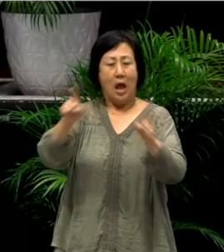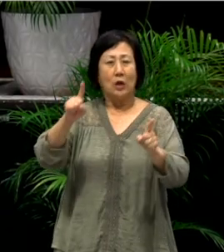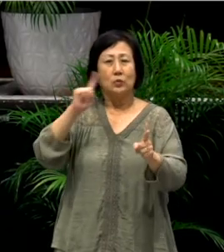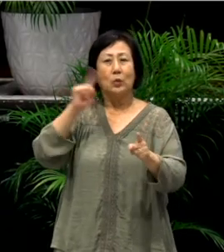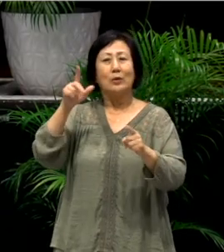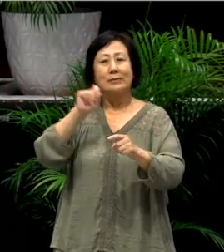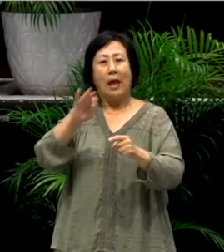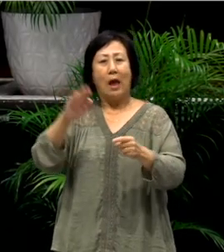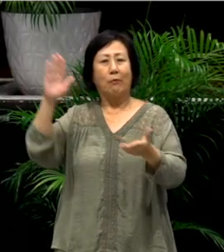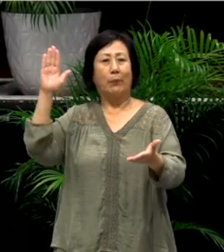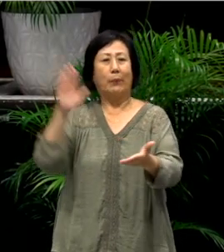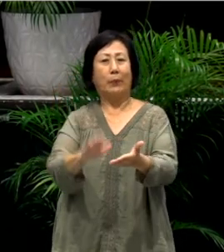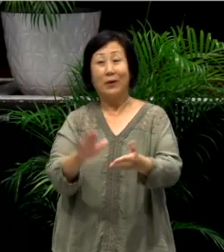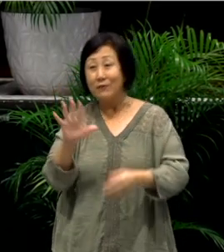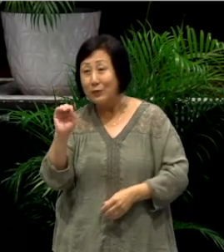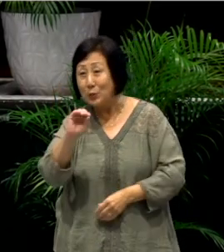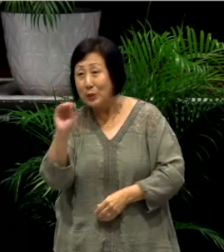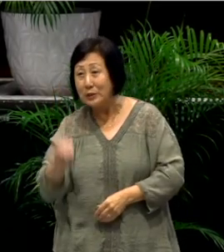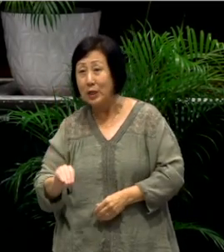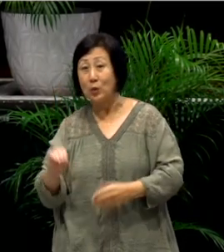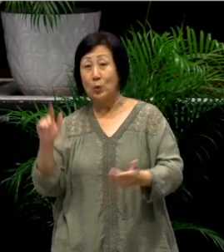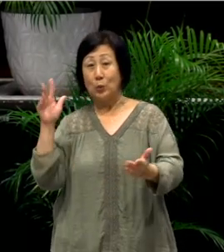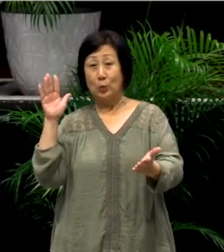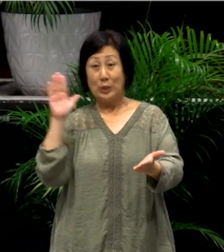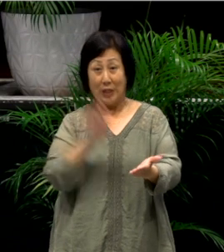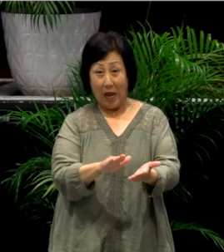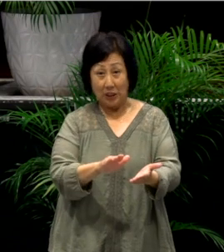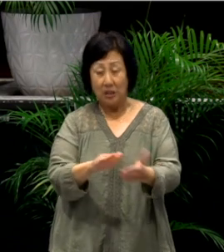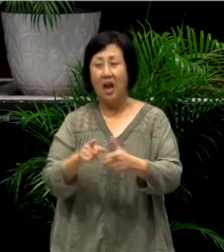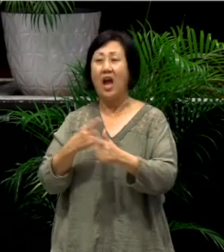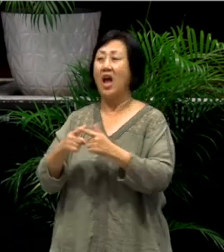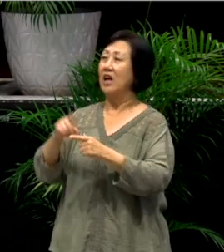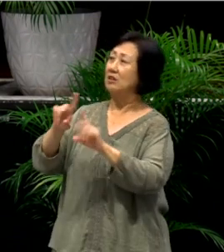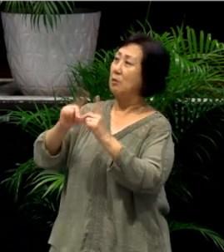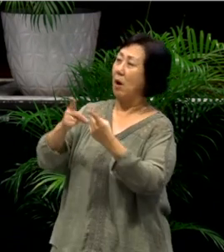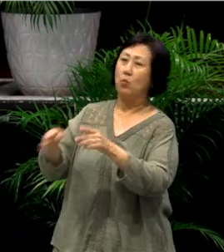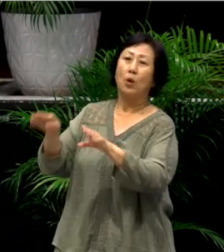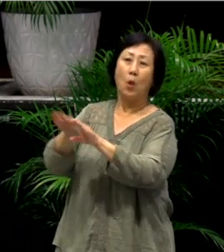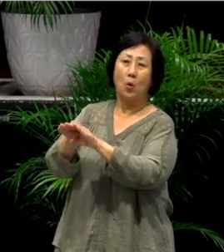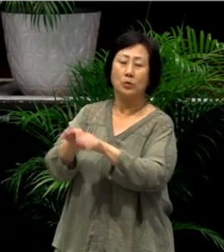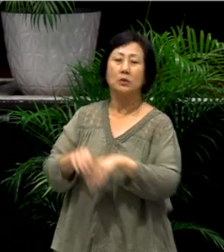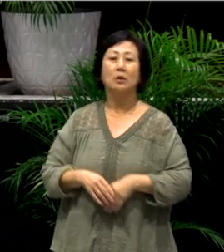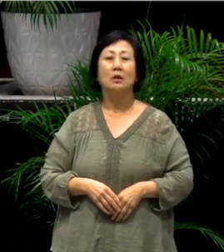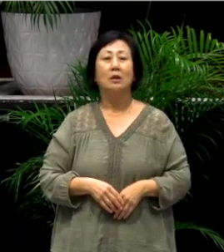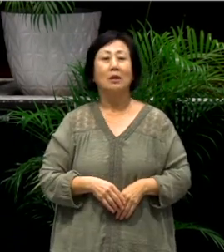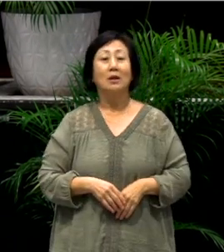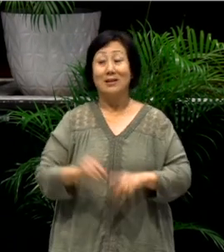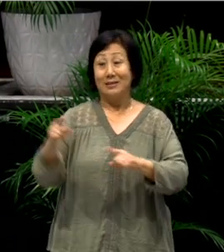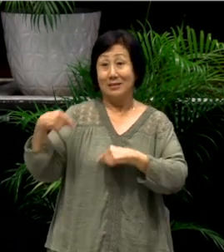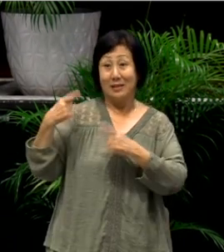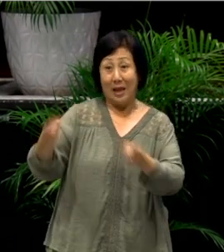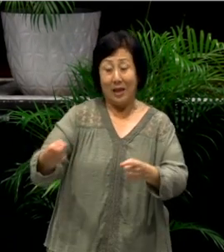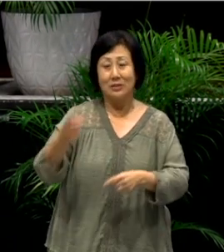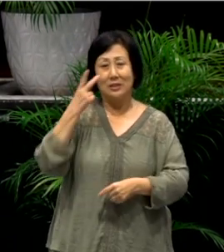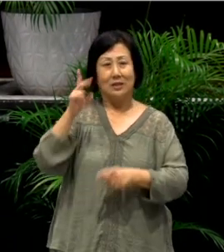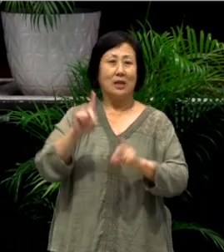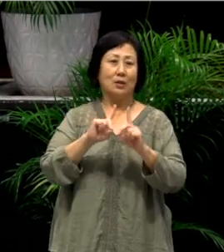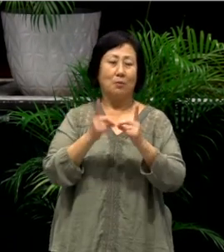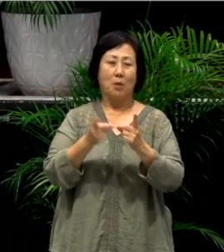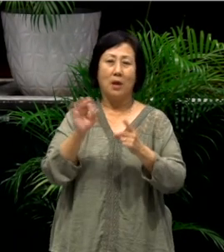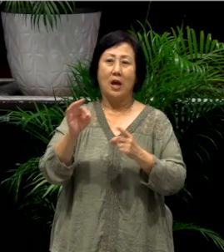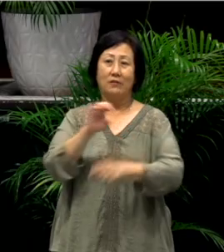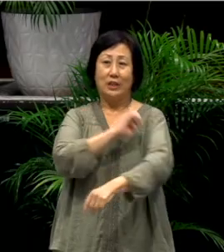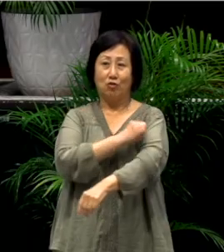their staffing by 50% and then moving to closure of the department. We also have since seen the Department